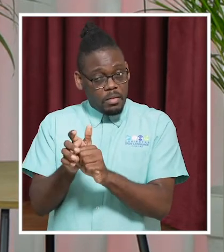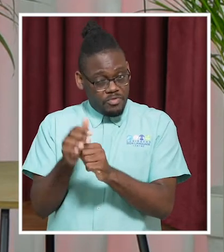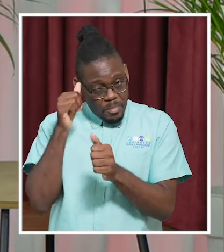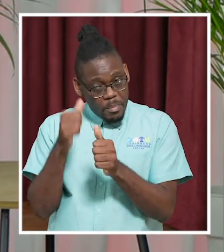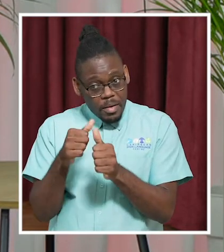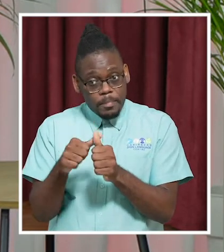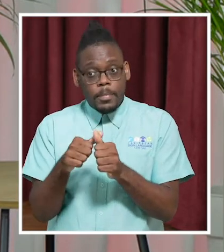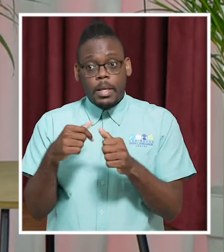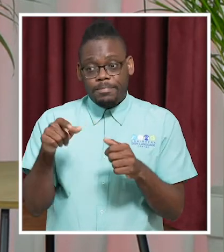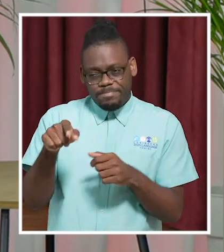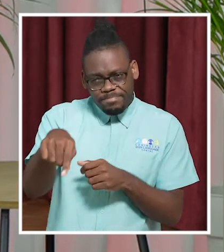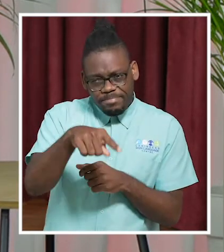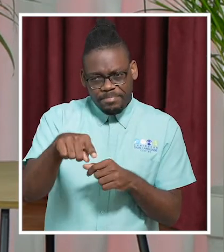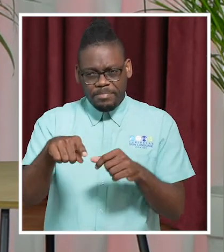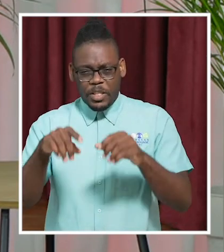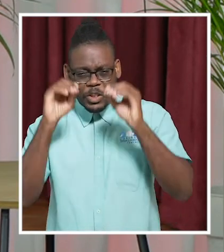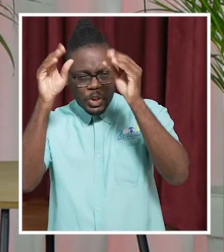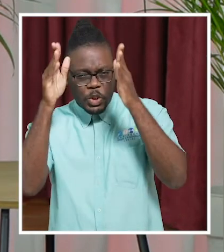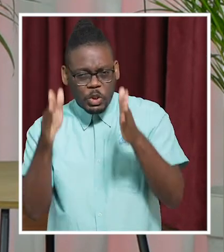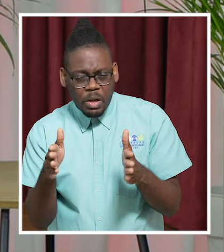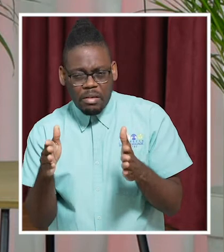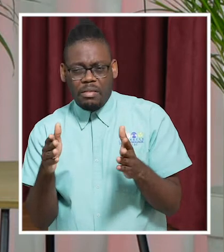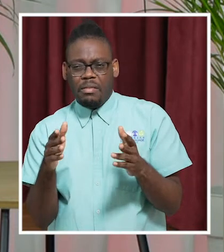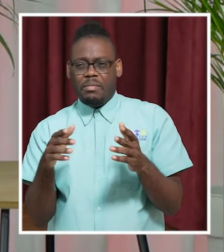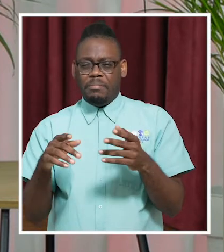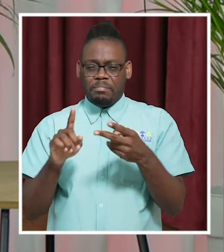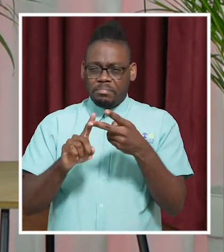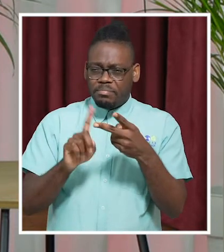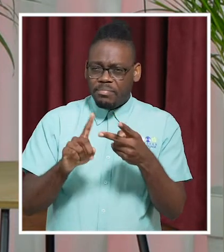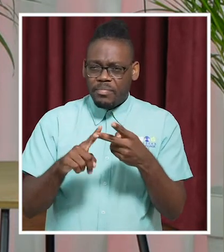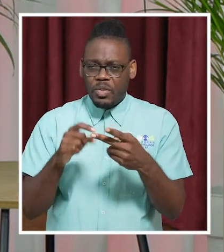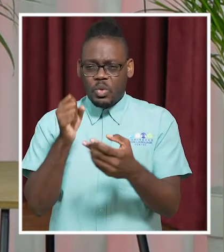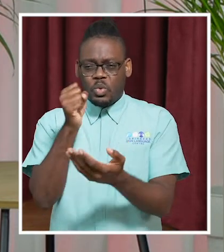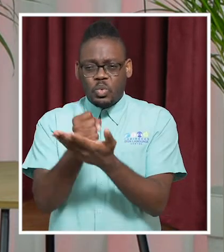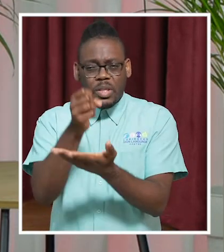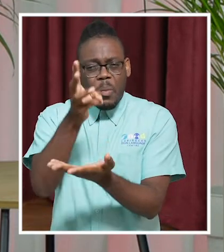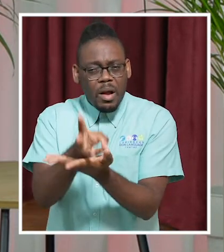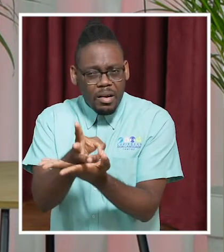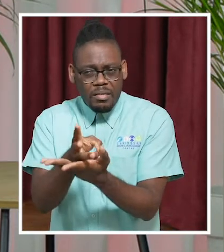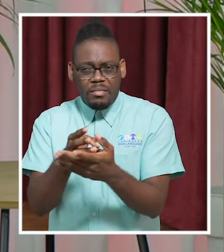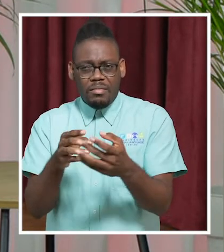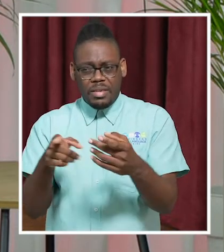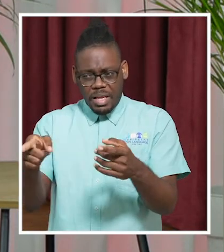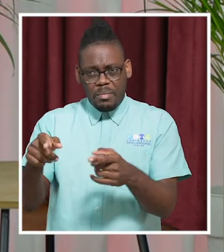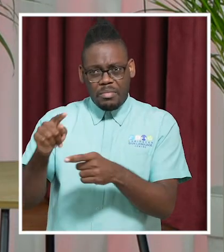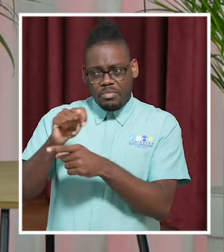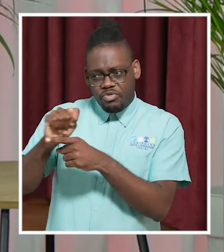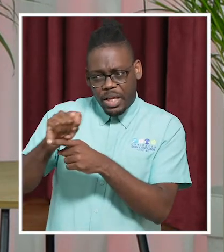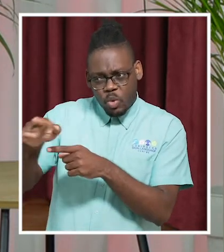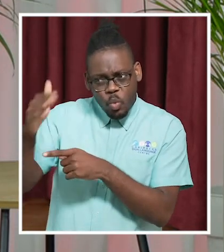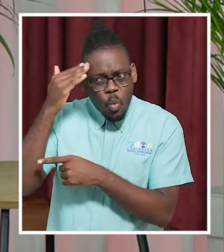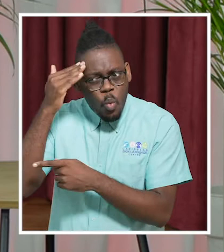school social workers. Are you satisfied that sufficient effort or sufficient time is taken to bring